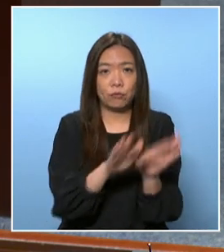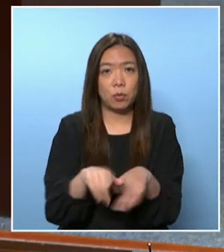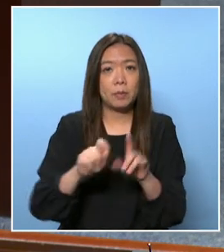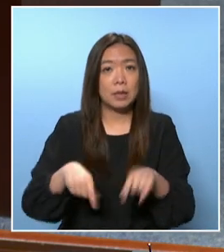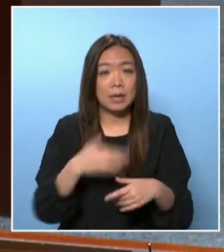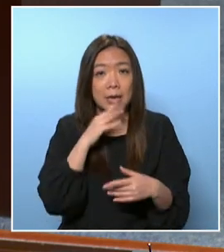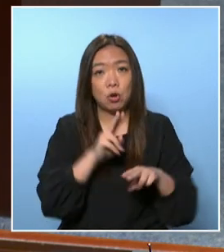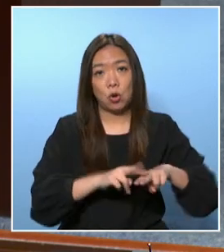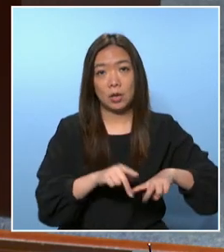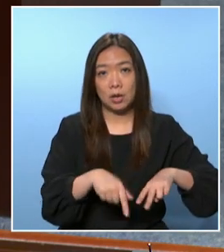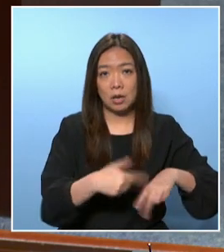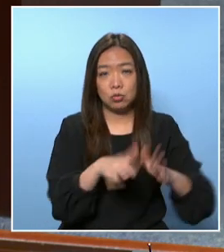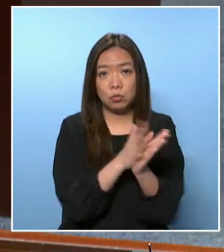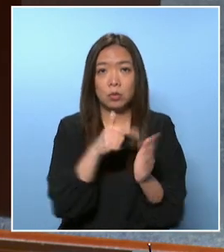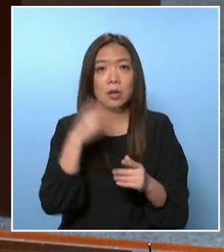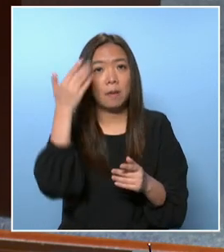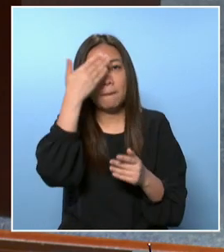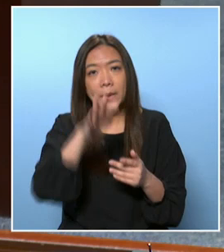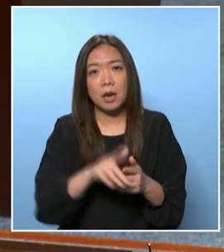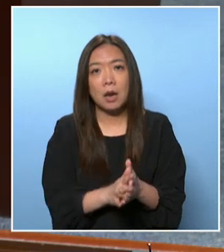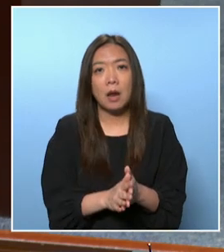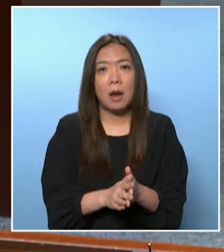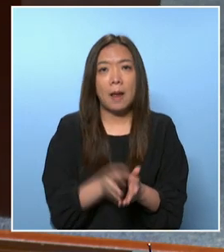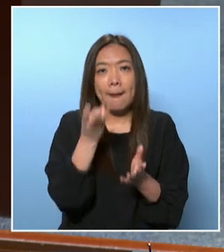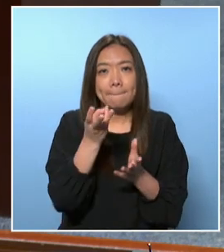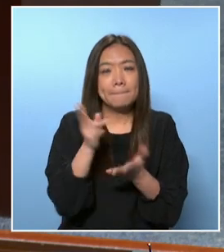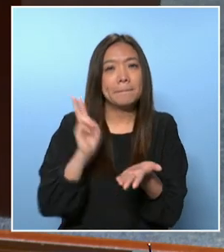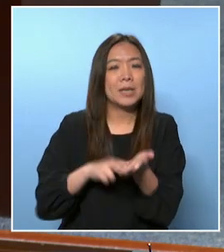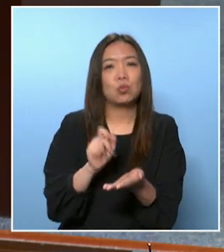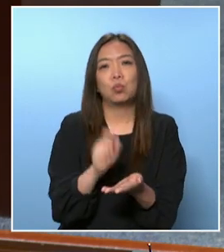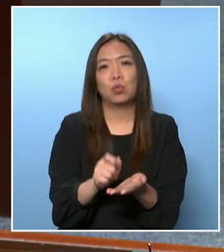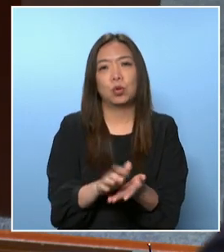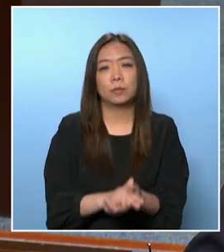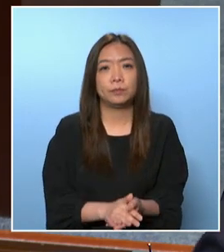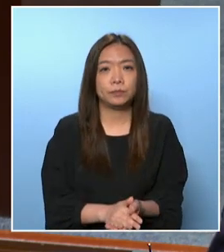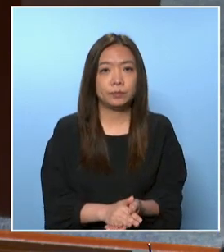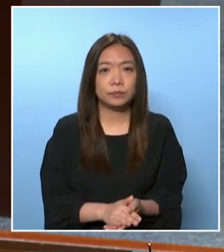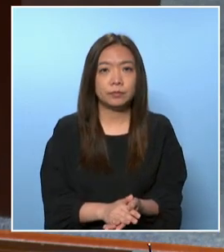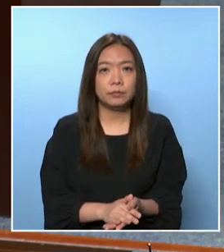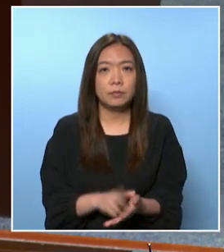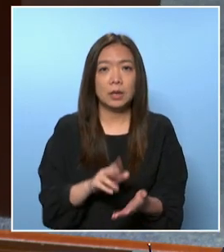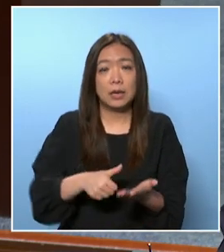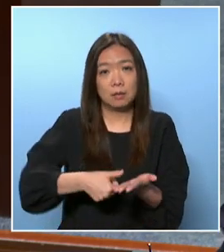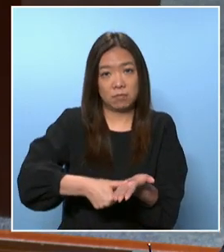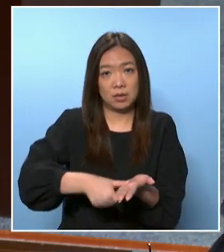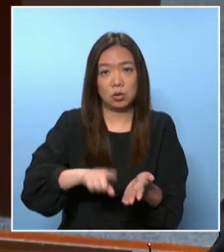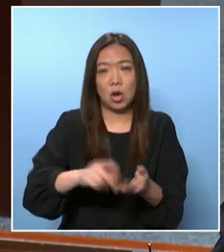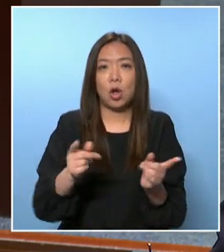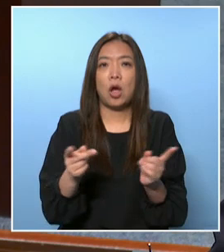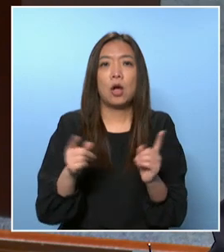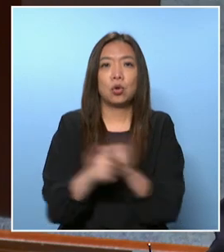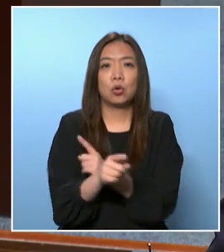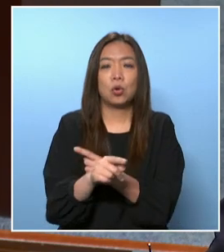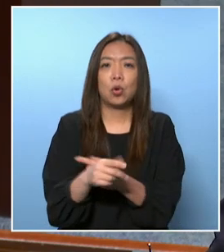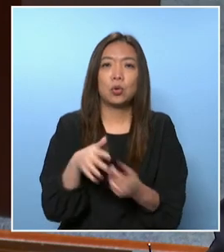the public about the e-version. In the mainland, a few would be unable to use